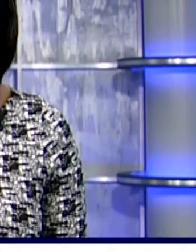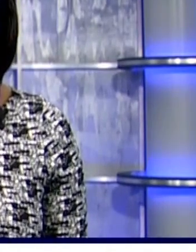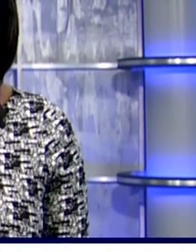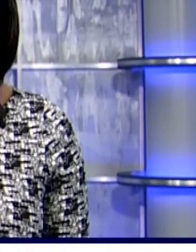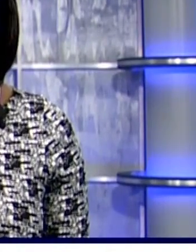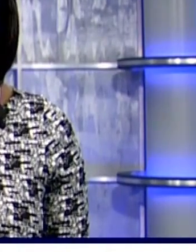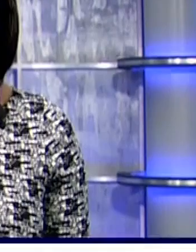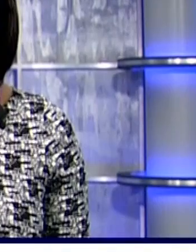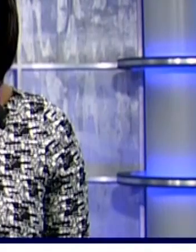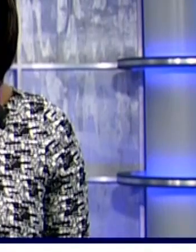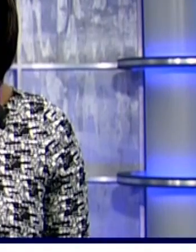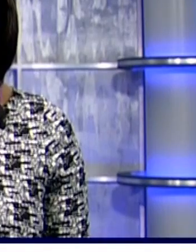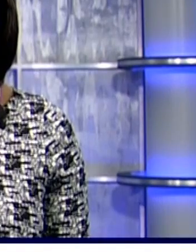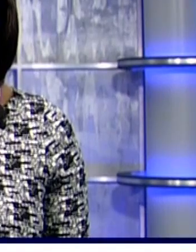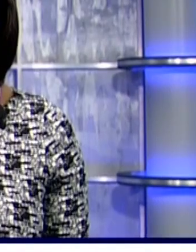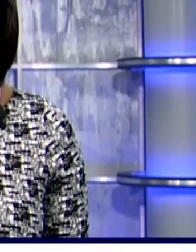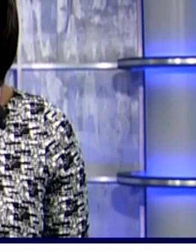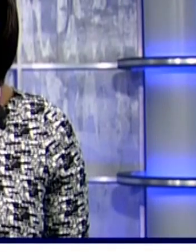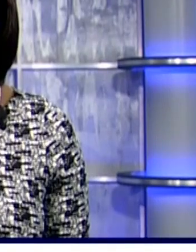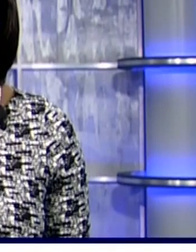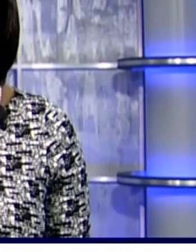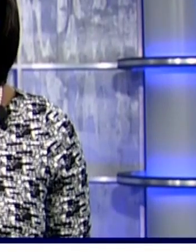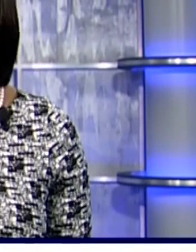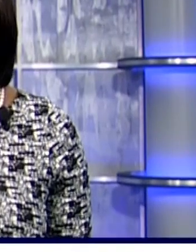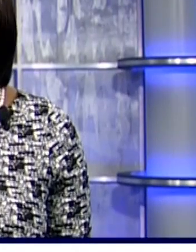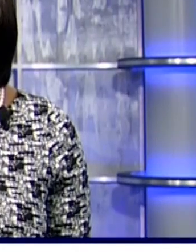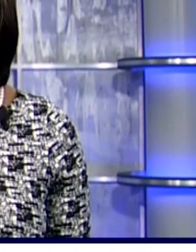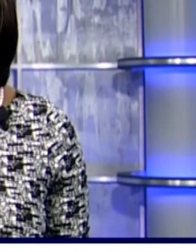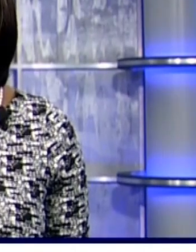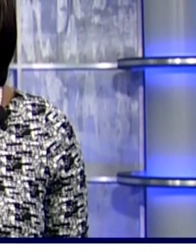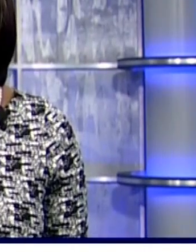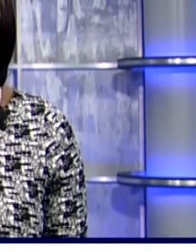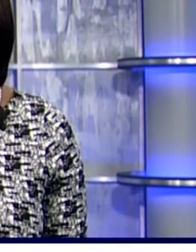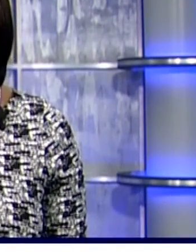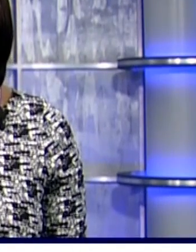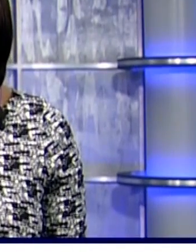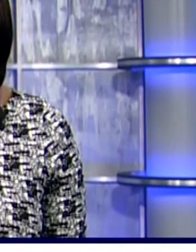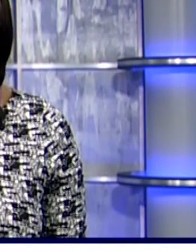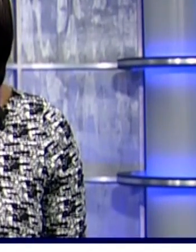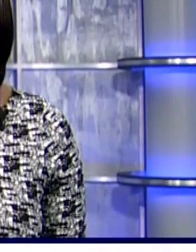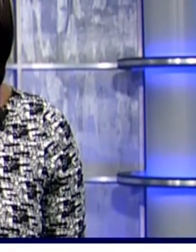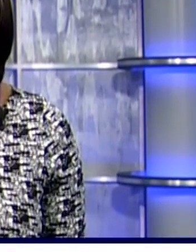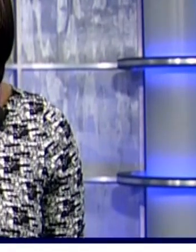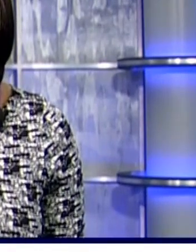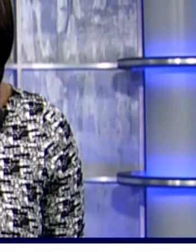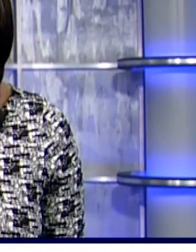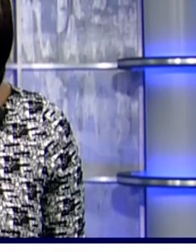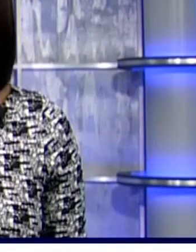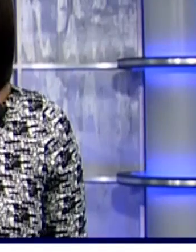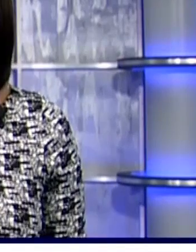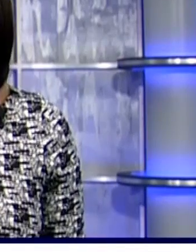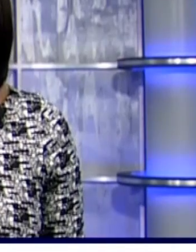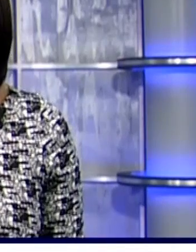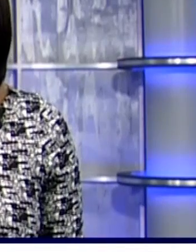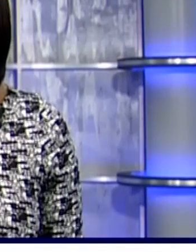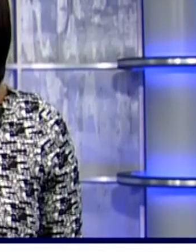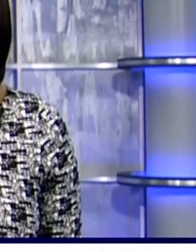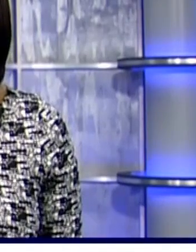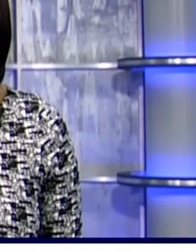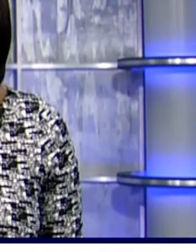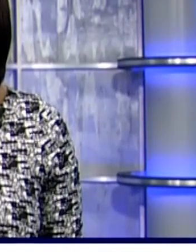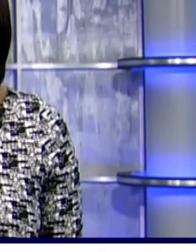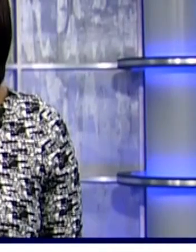financing. Prime Minister Motley on an overseas tour drumming up support for the development of Barbados. Social